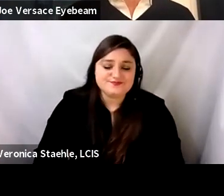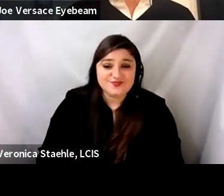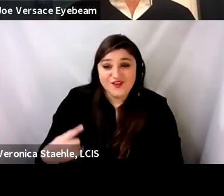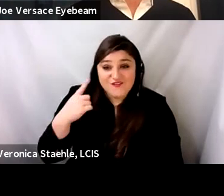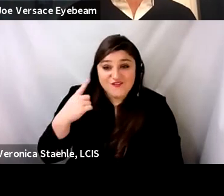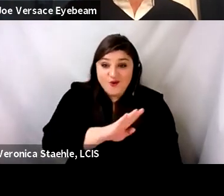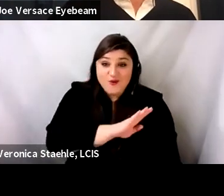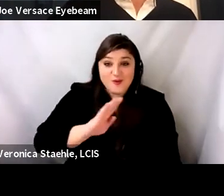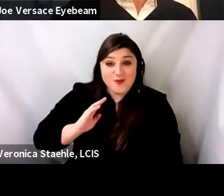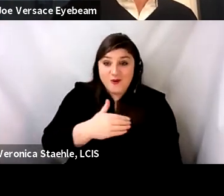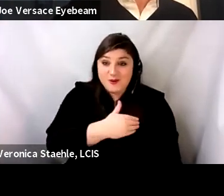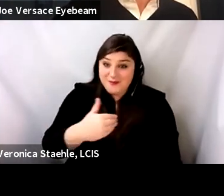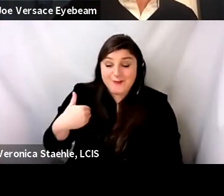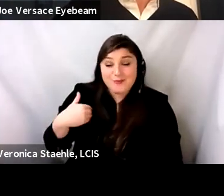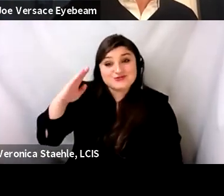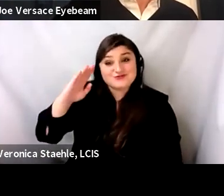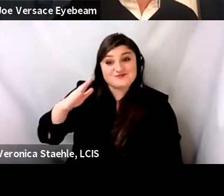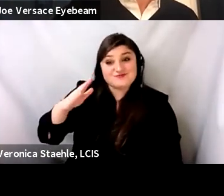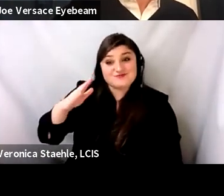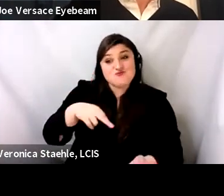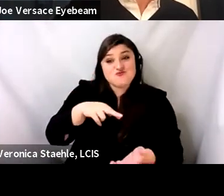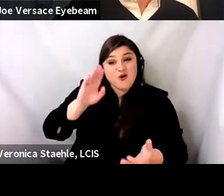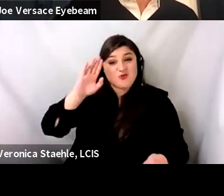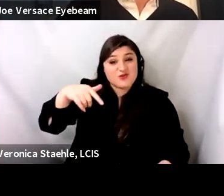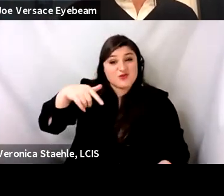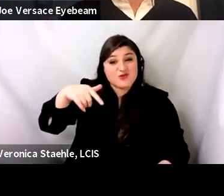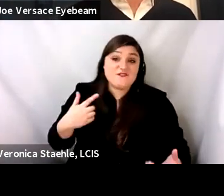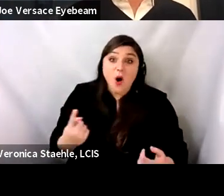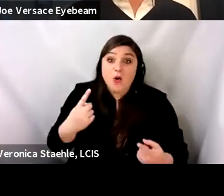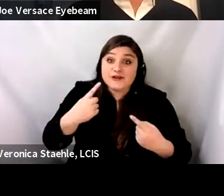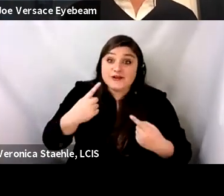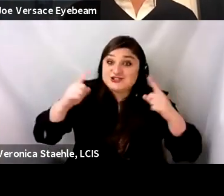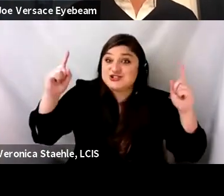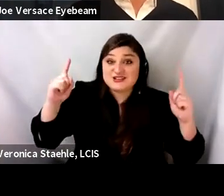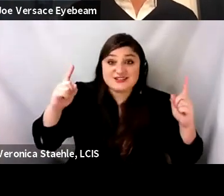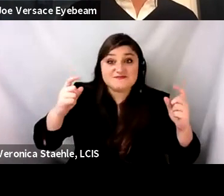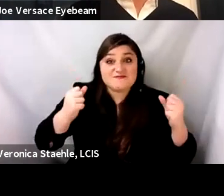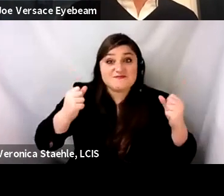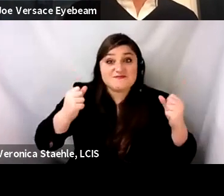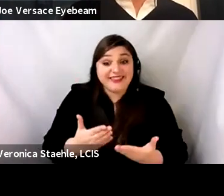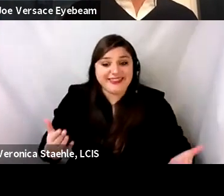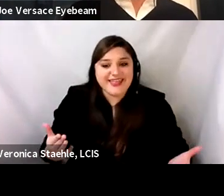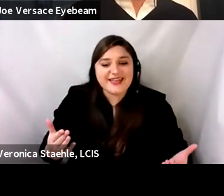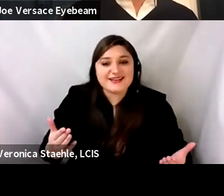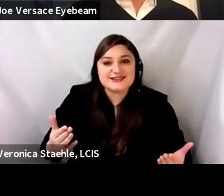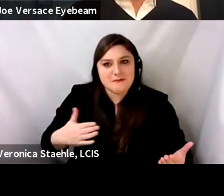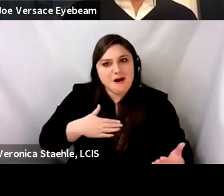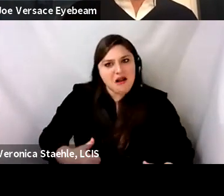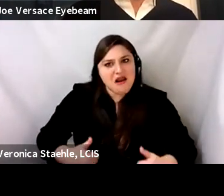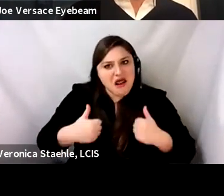from, I've achieved quite a bit in life, but I've always been motivated by fear of failure, you know, and